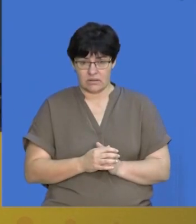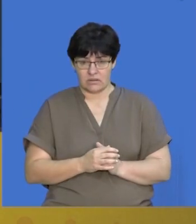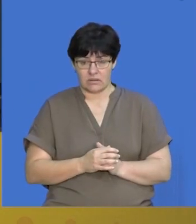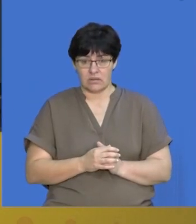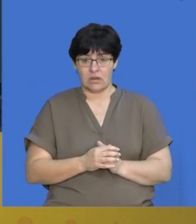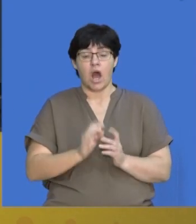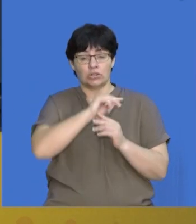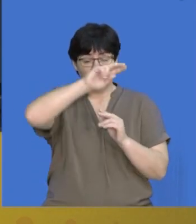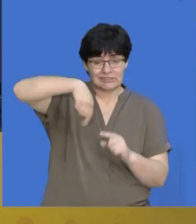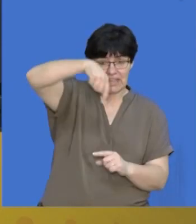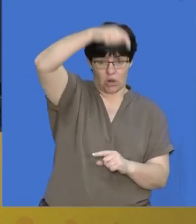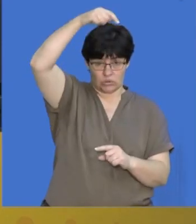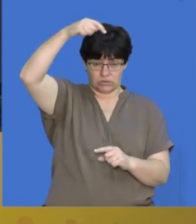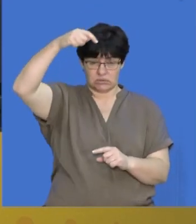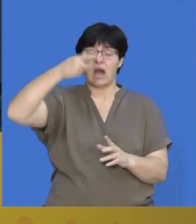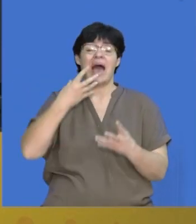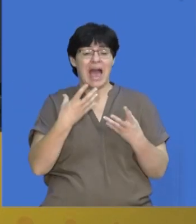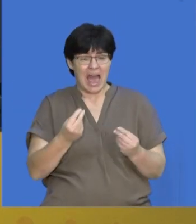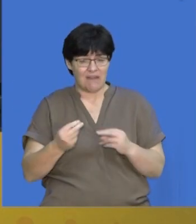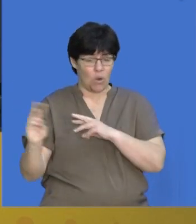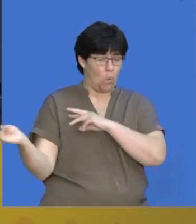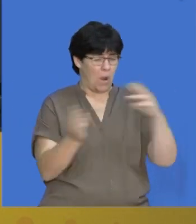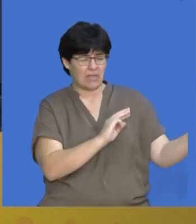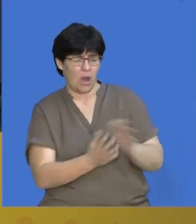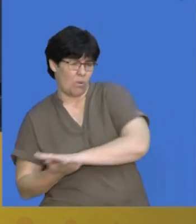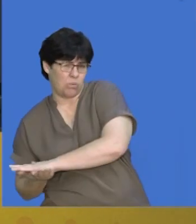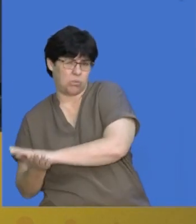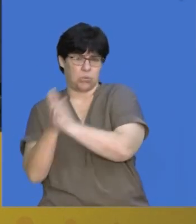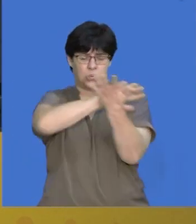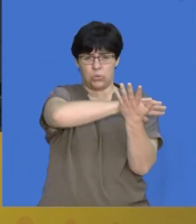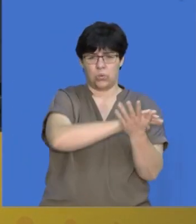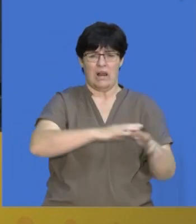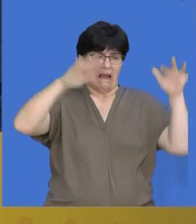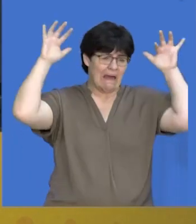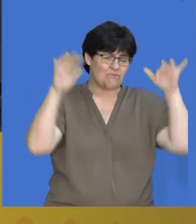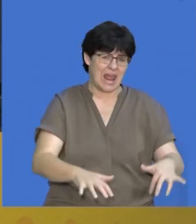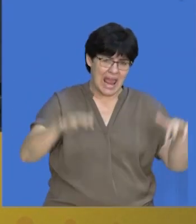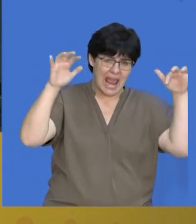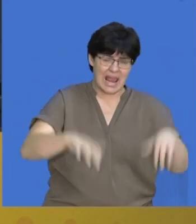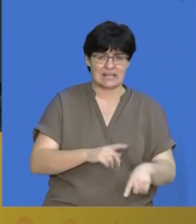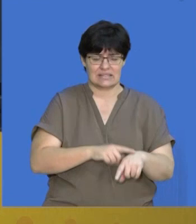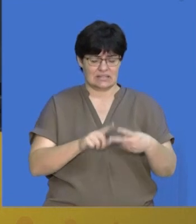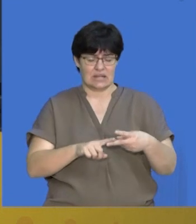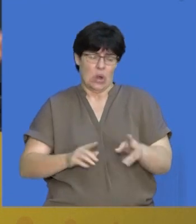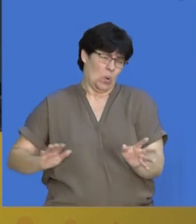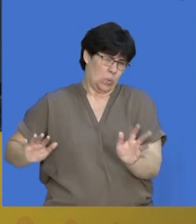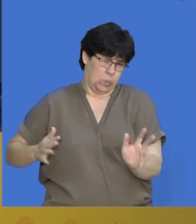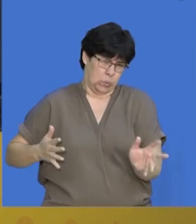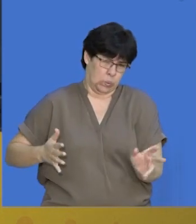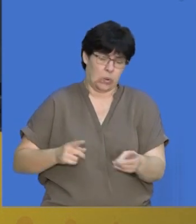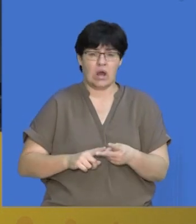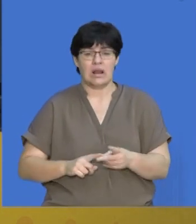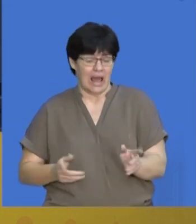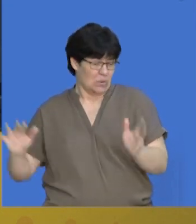tropical cyclones have devastating weather conditions like torrential rainfall, high wind speeds, gale